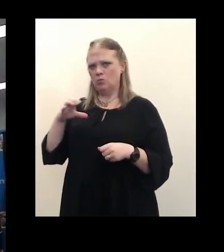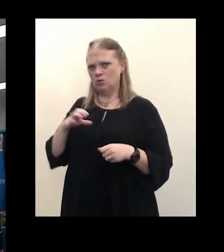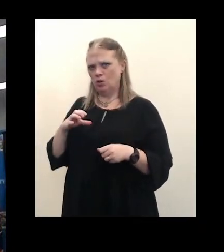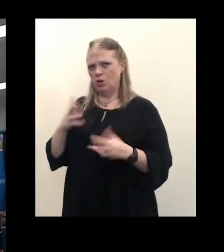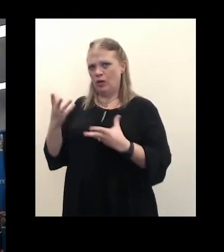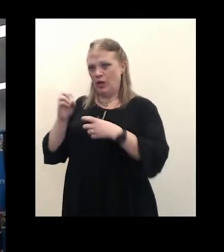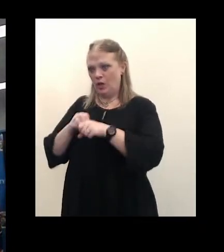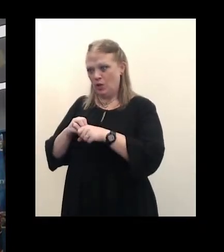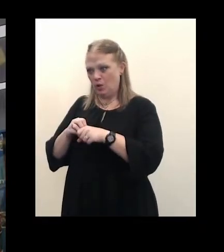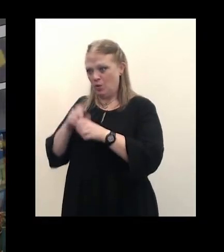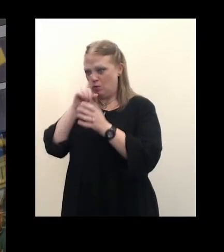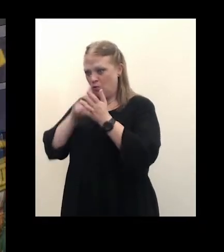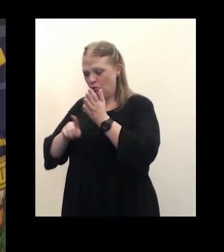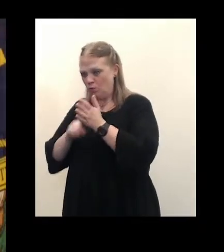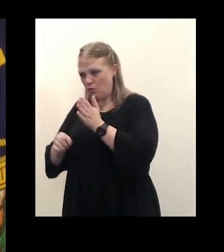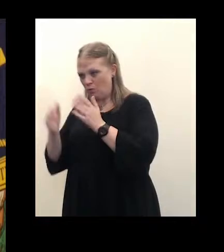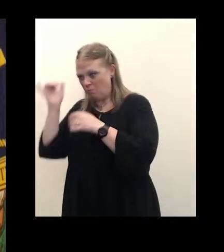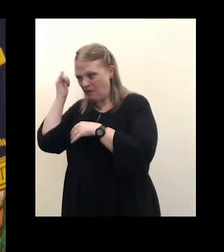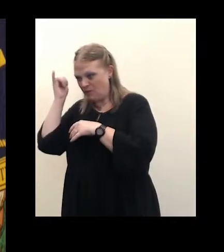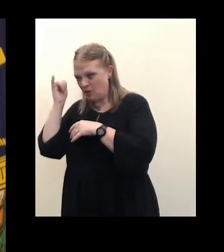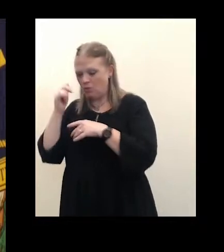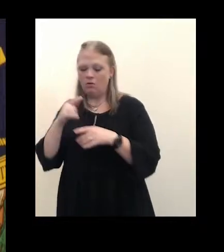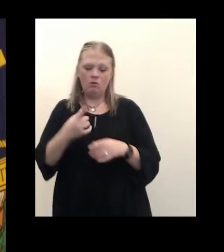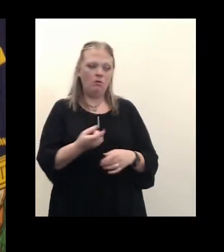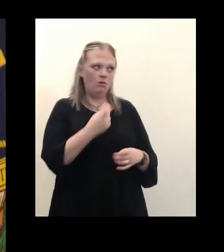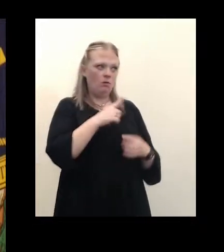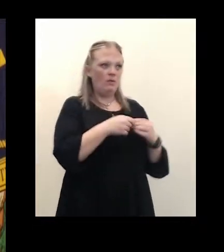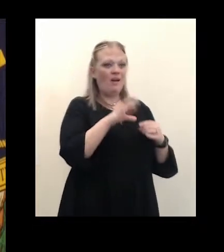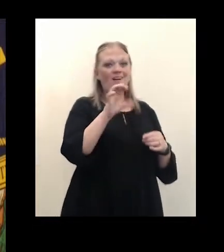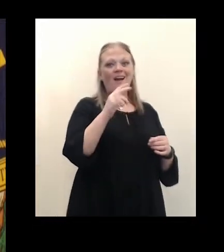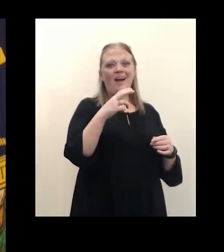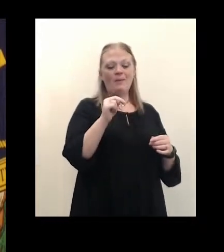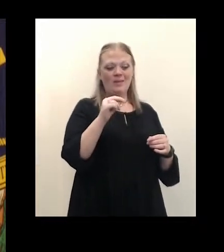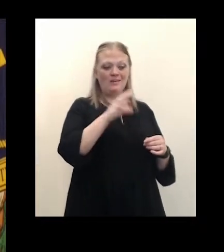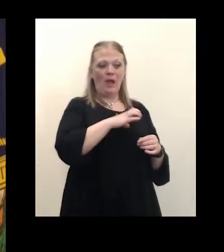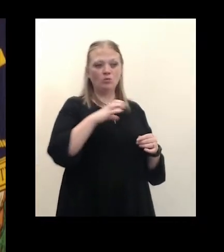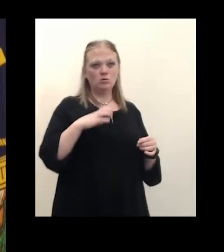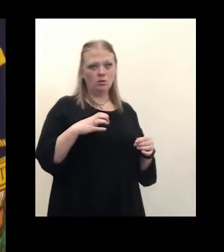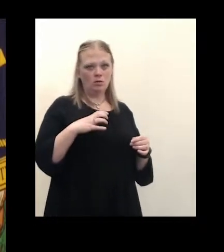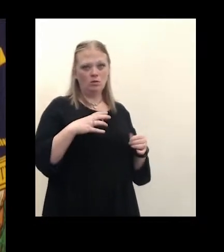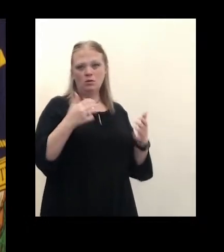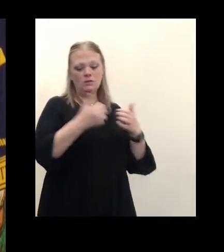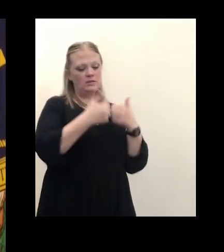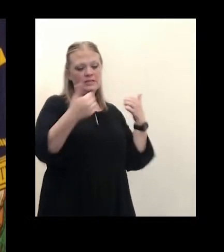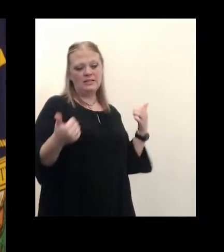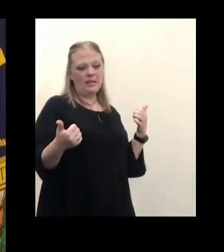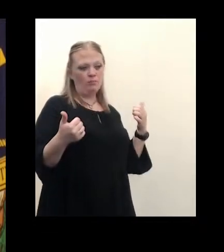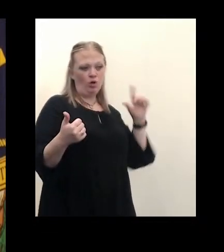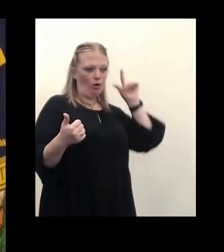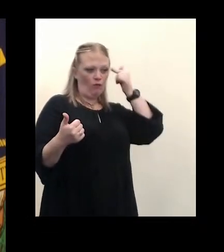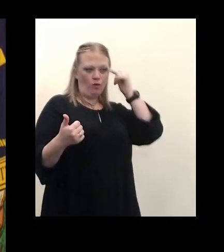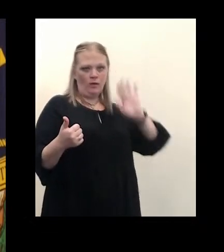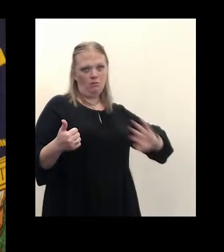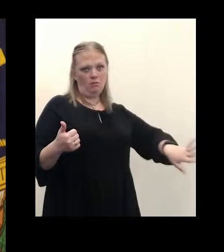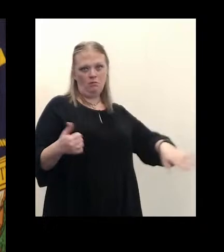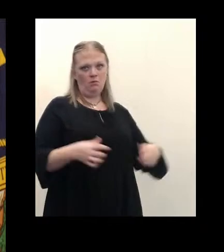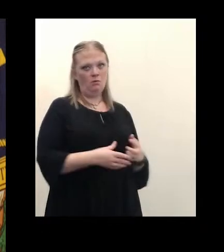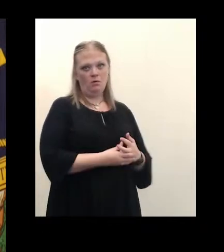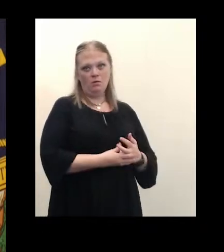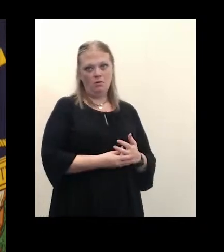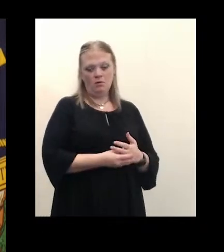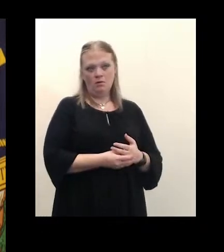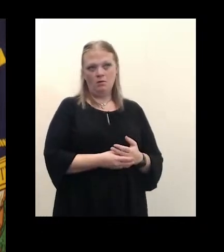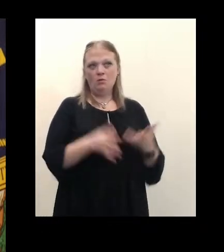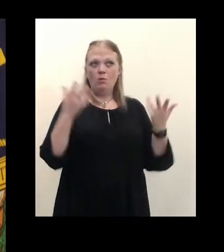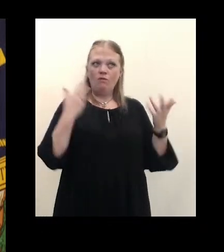Buffalo? Common- Does that play into it? The question was about the Common Council. Well, certainly the Common Council is a separate board, government. As I noted